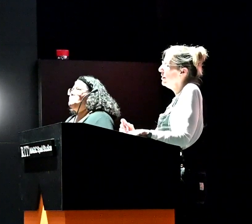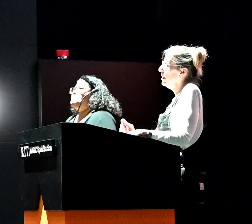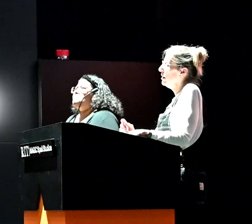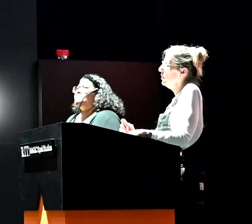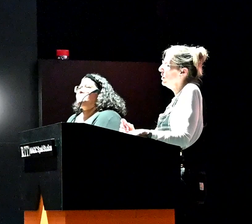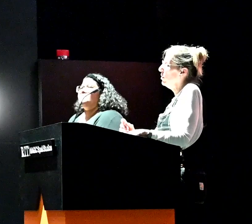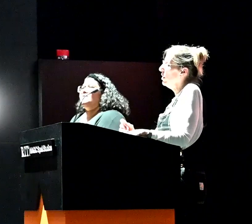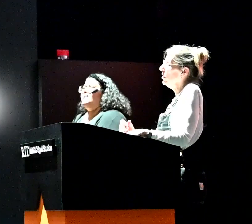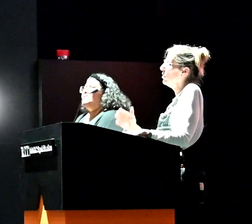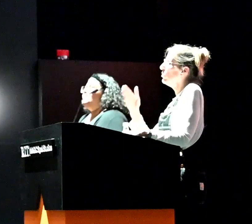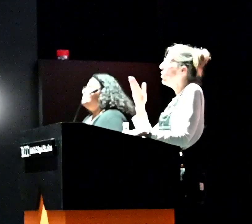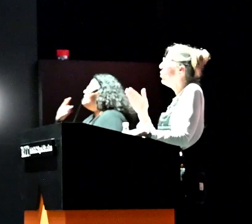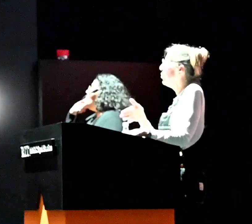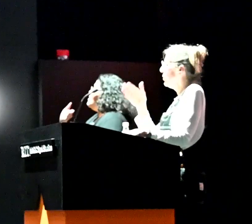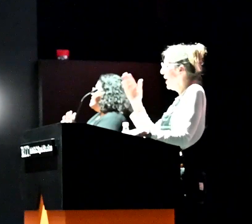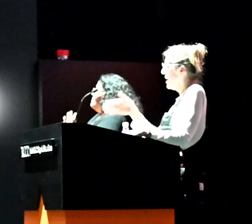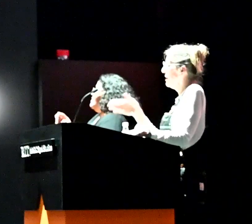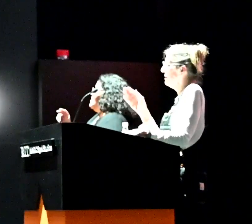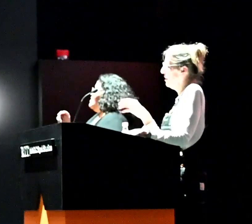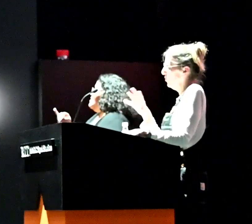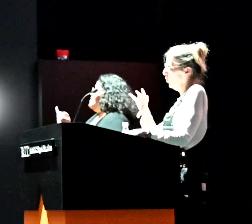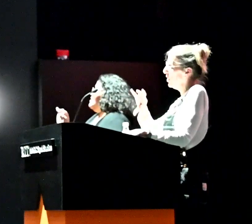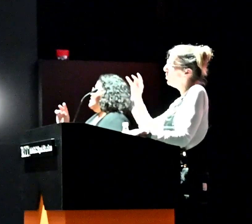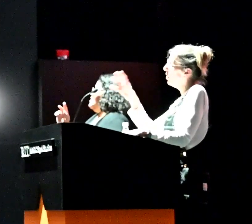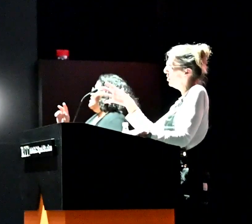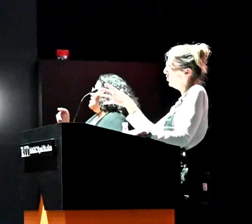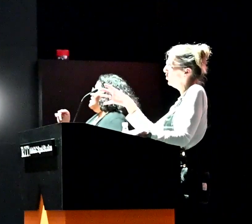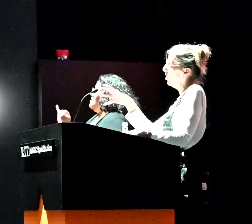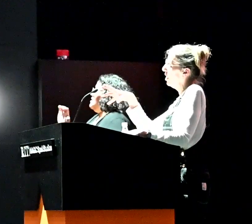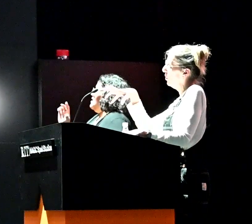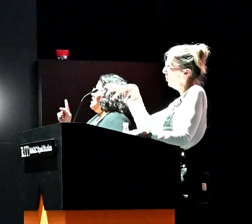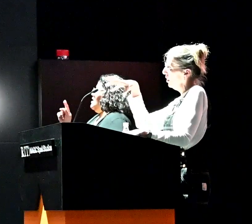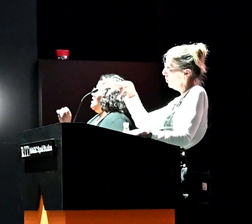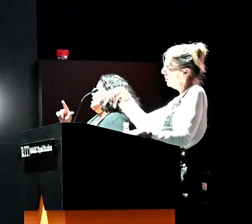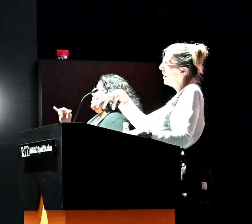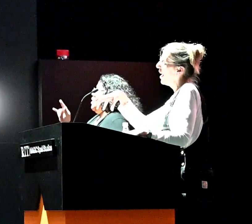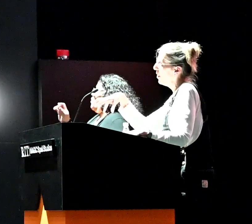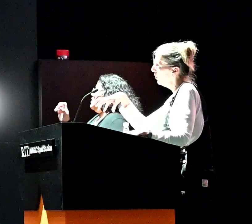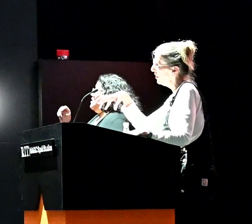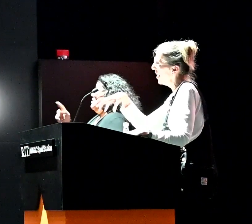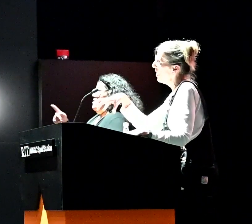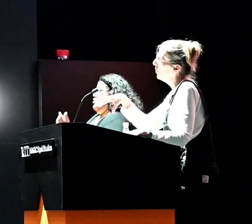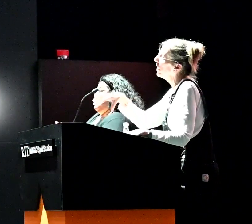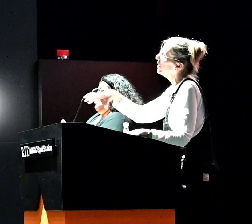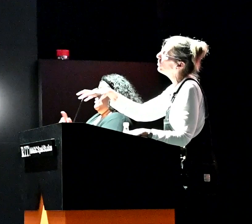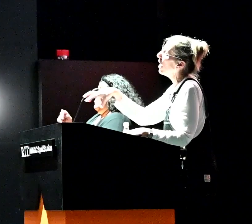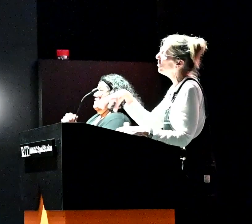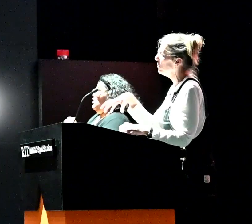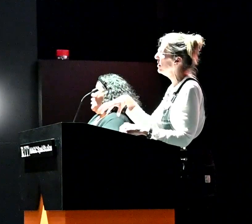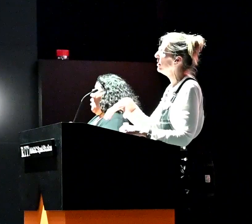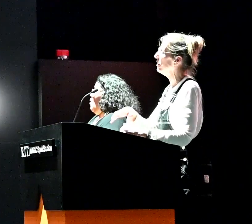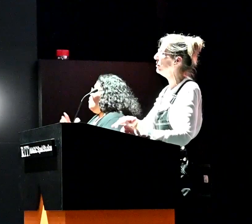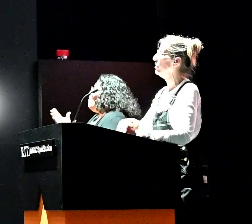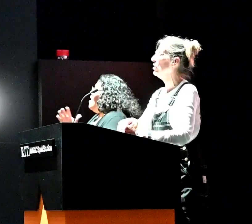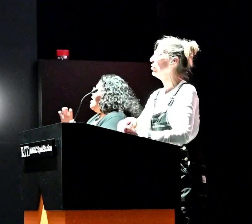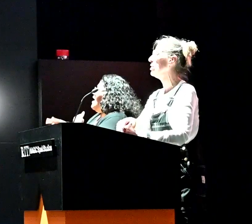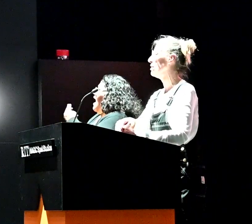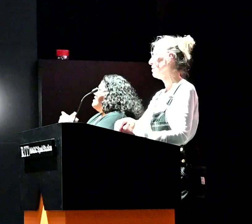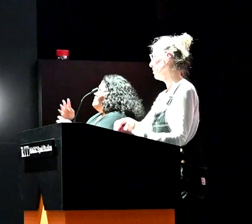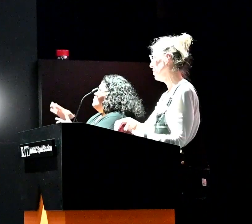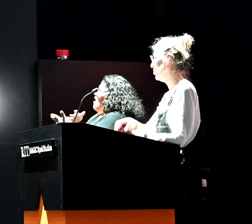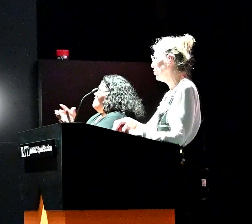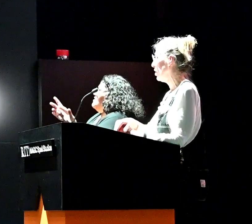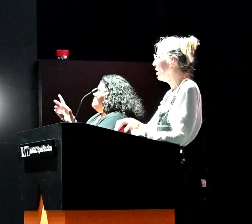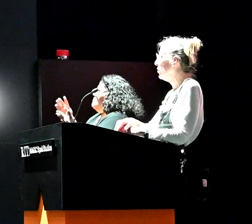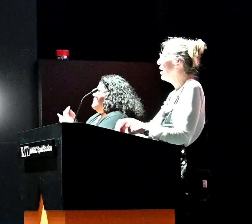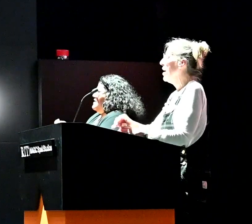I'm gonna say Nickelodeon, there is a whole cadence of when you launch a show, what kind of graphic materials you need